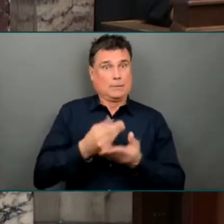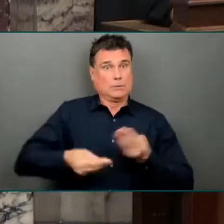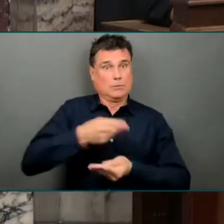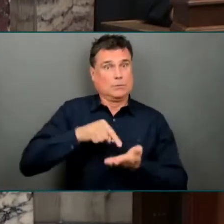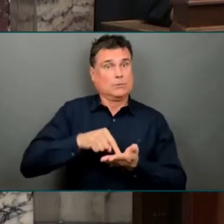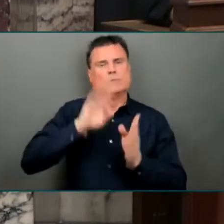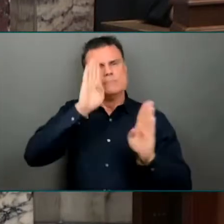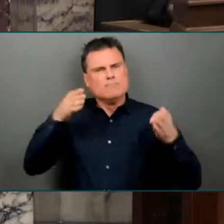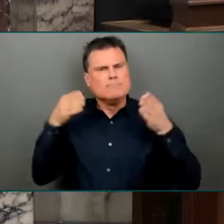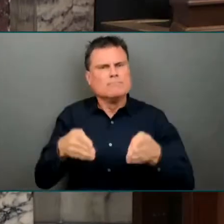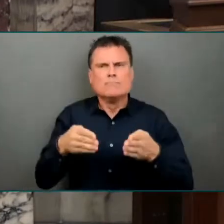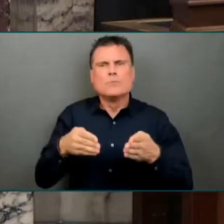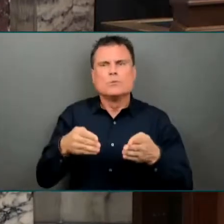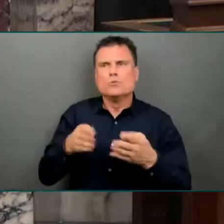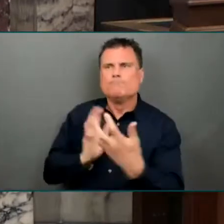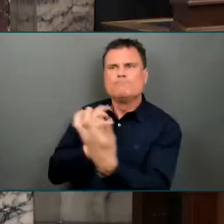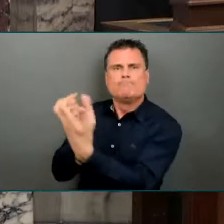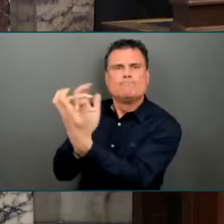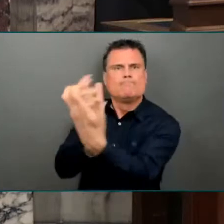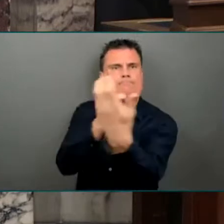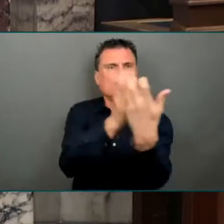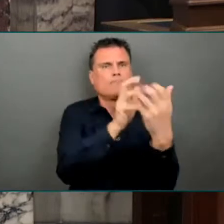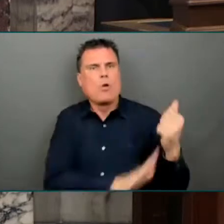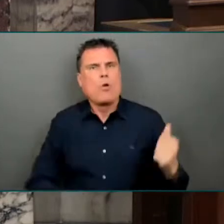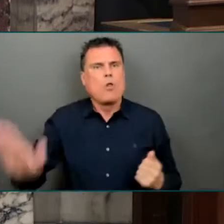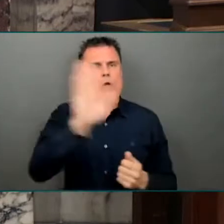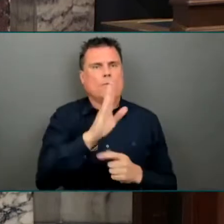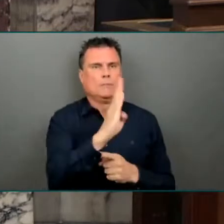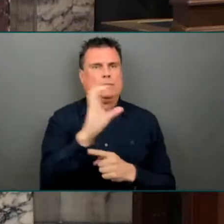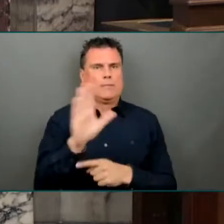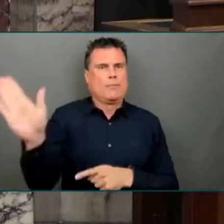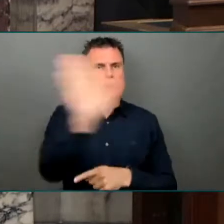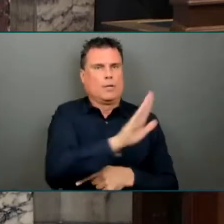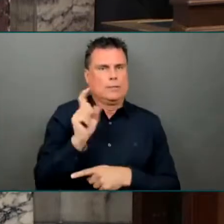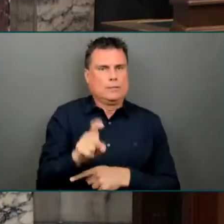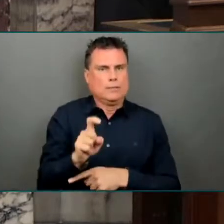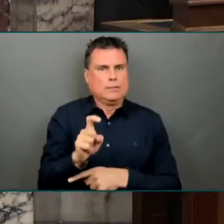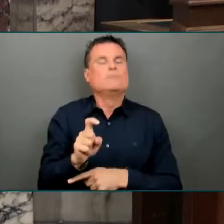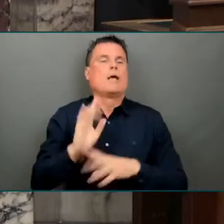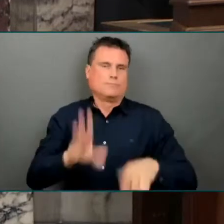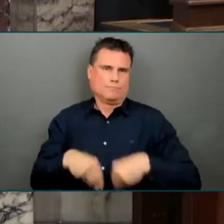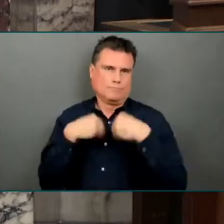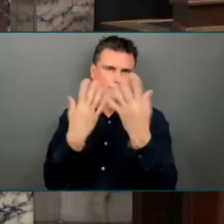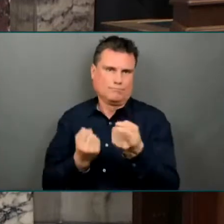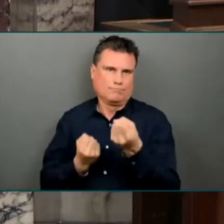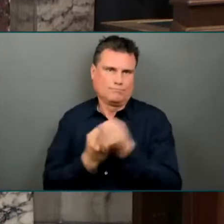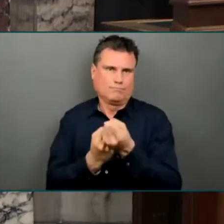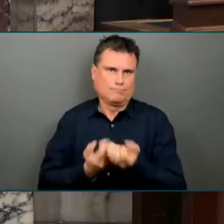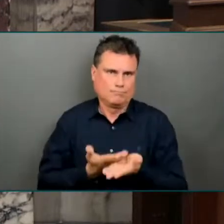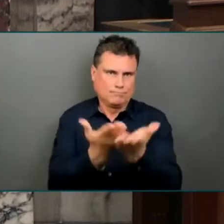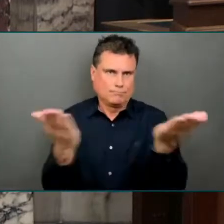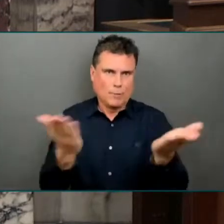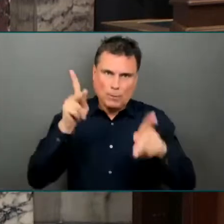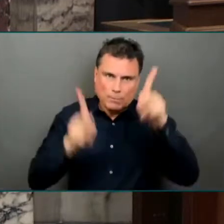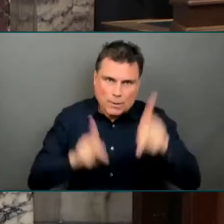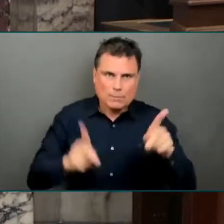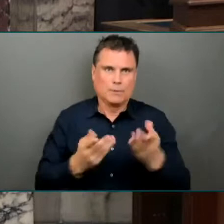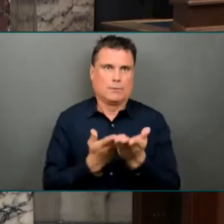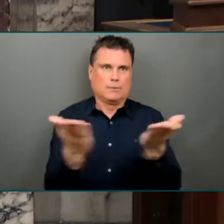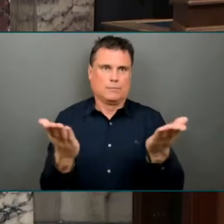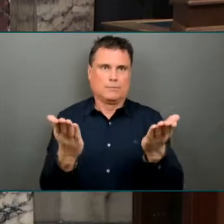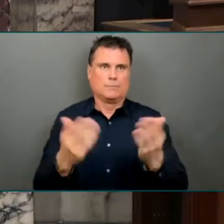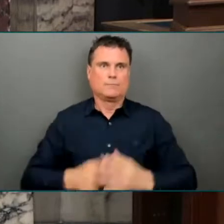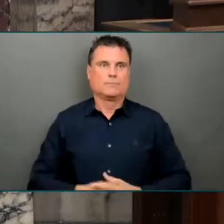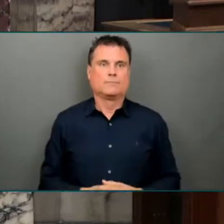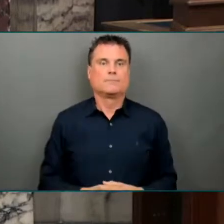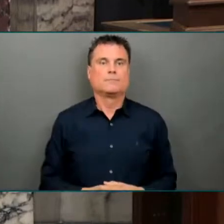Columbia. It responds to the pandemic and prepares us for future challenges by investing